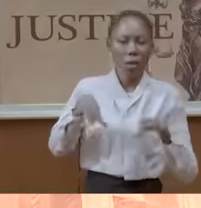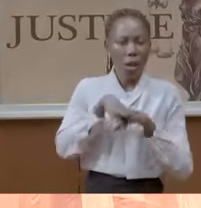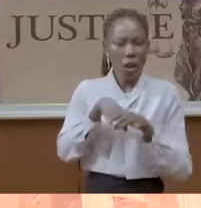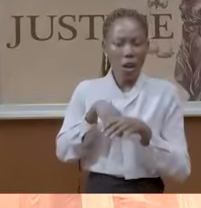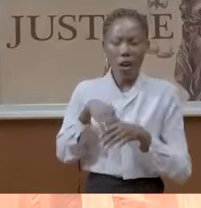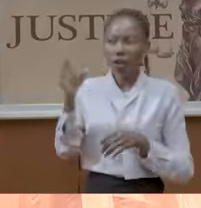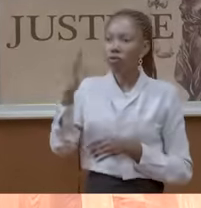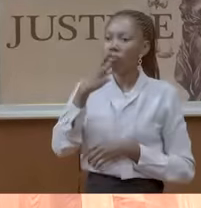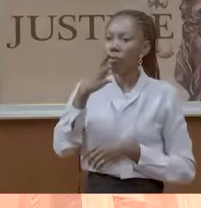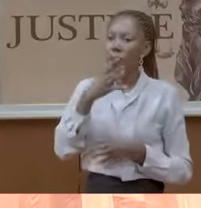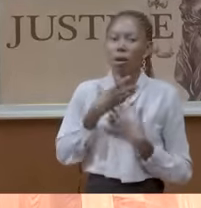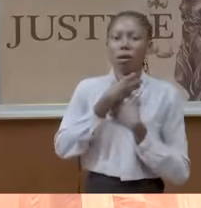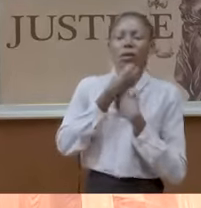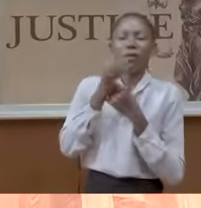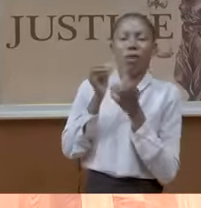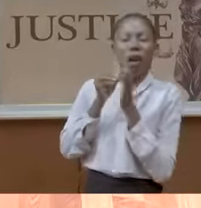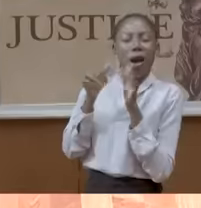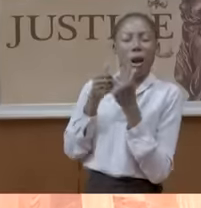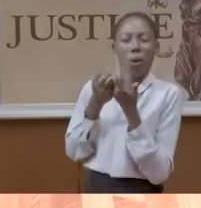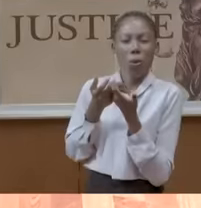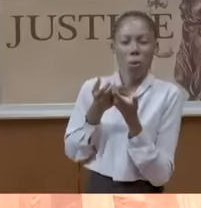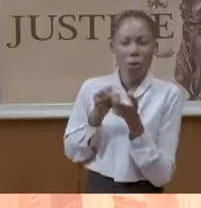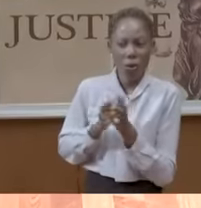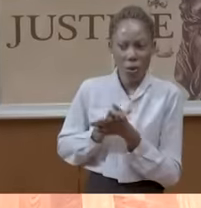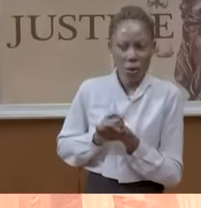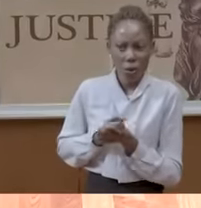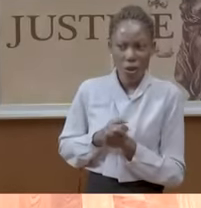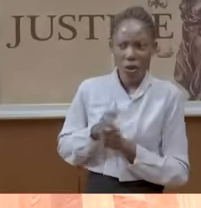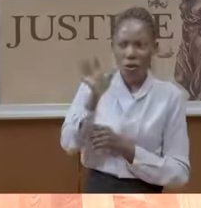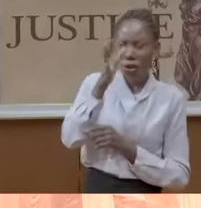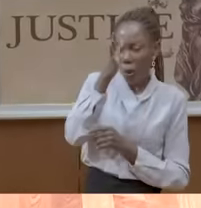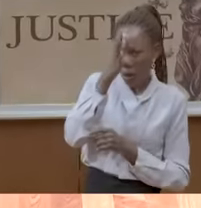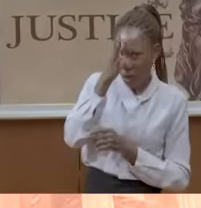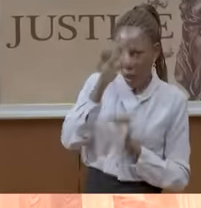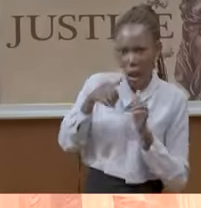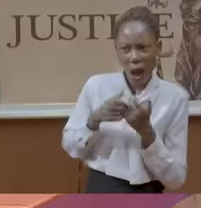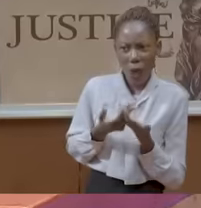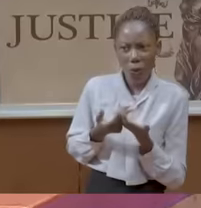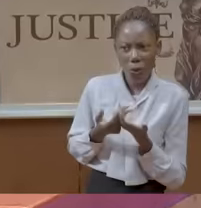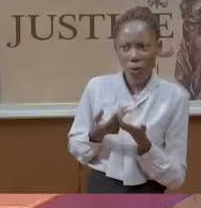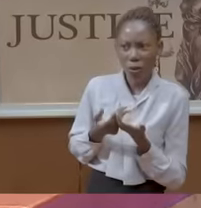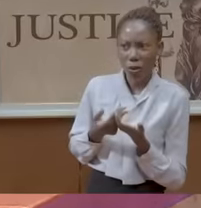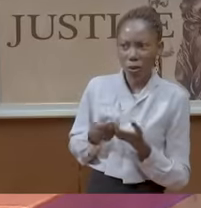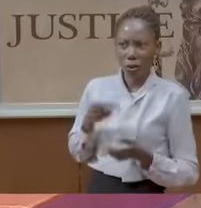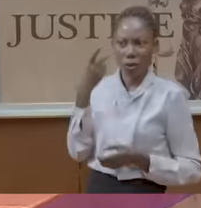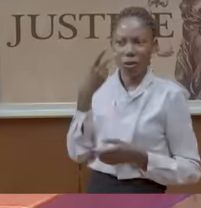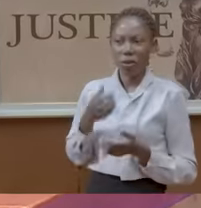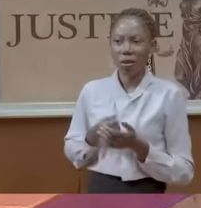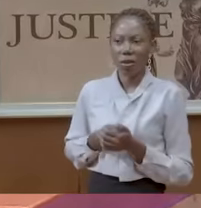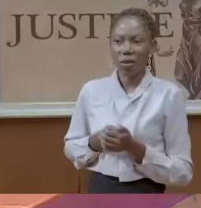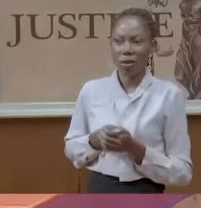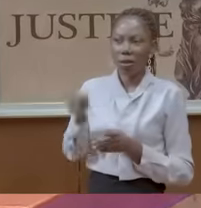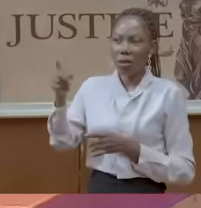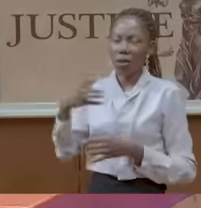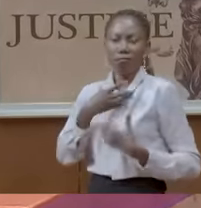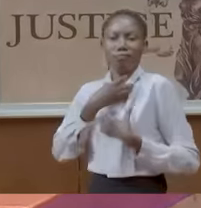beg him. Say, you, my, it's like, okay, your father is a hard person, you know him. Am I hard on you? Why are you saying, it's